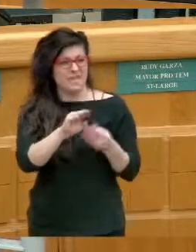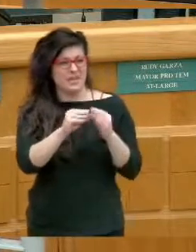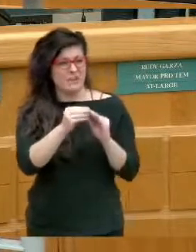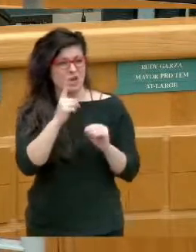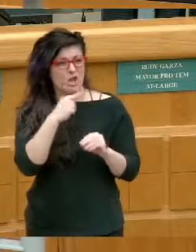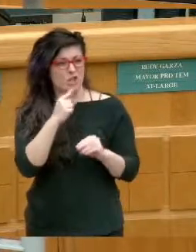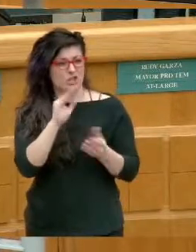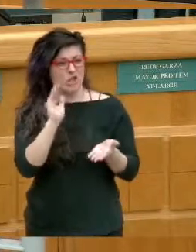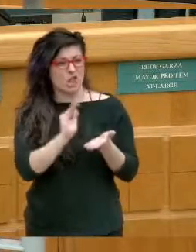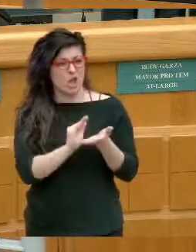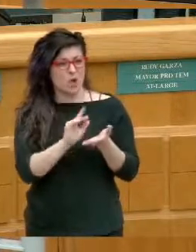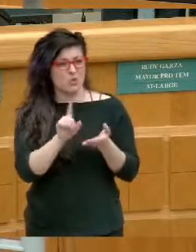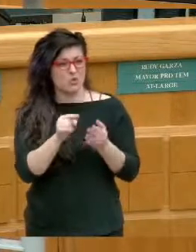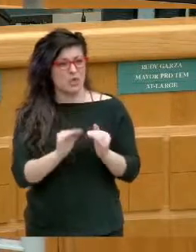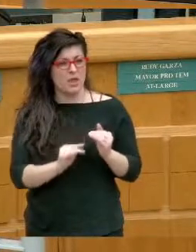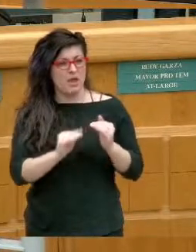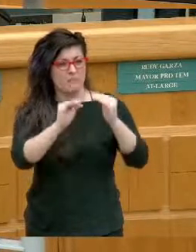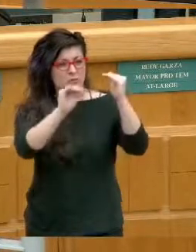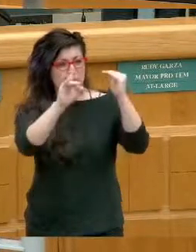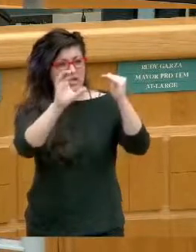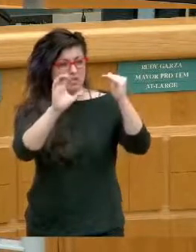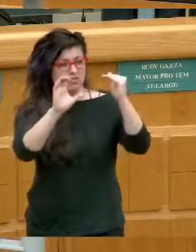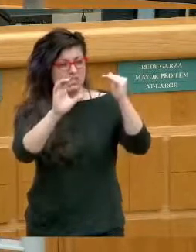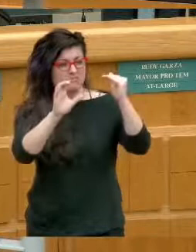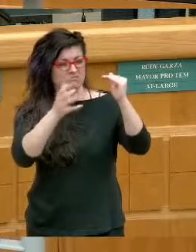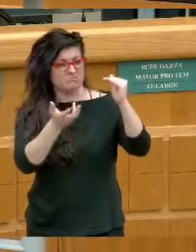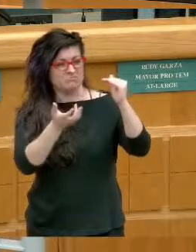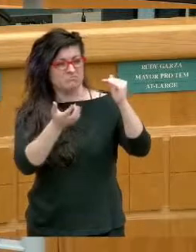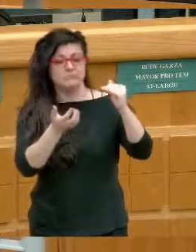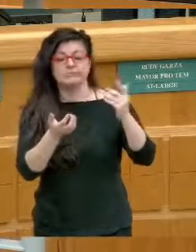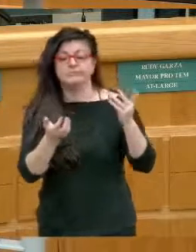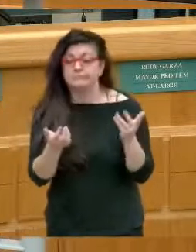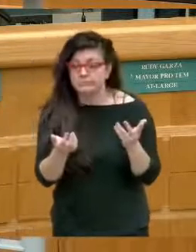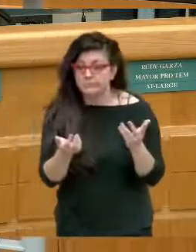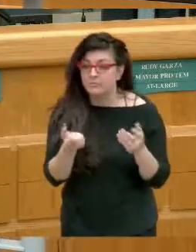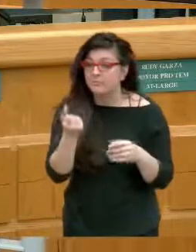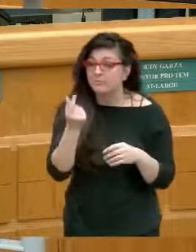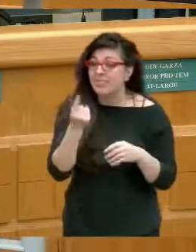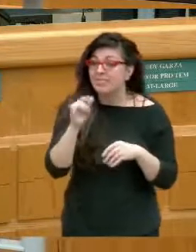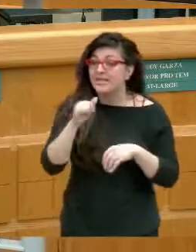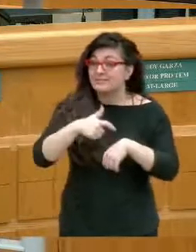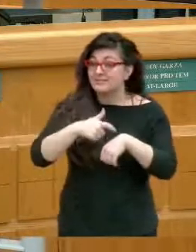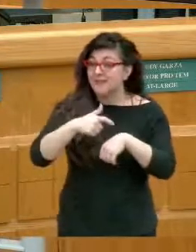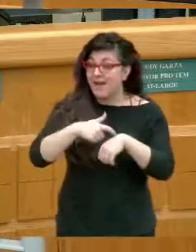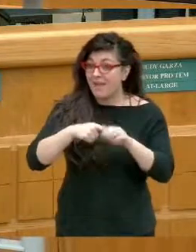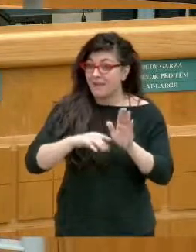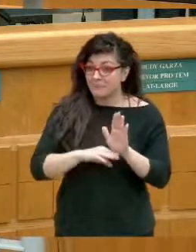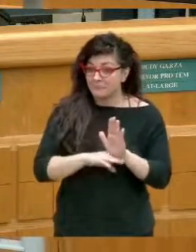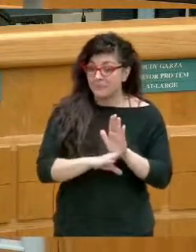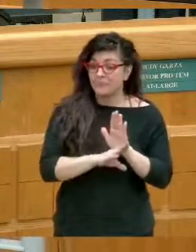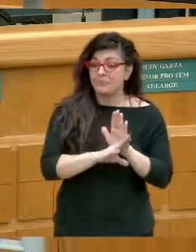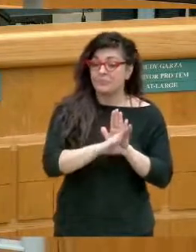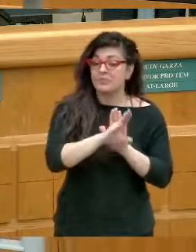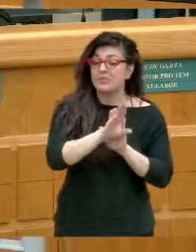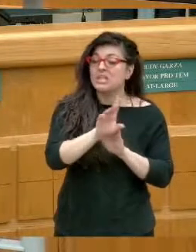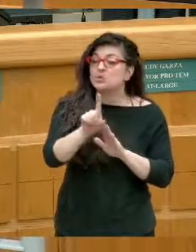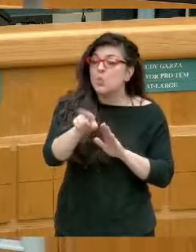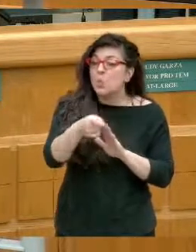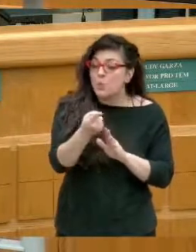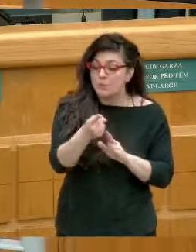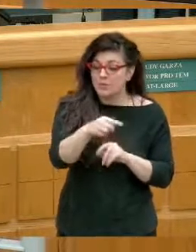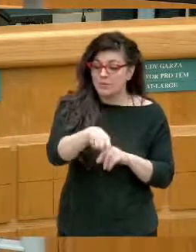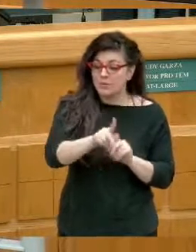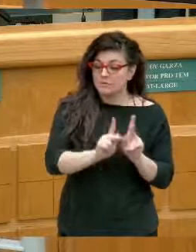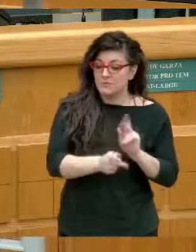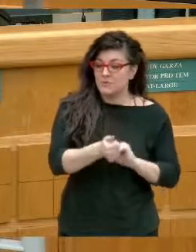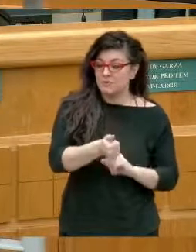up to 100. But the thing is that this is over time. It's only the people that are infectious in that period of time, which can